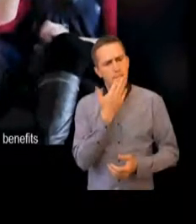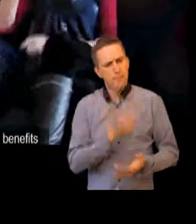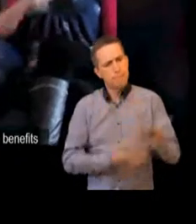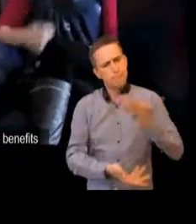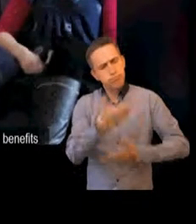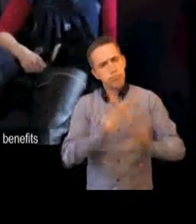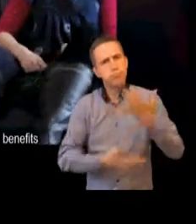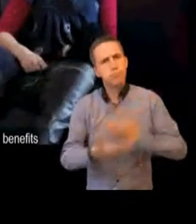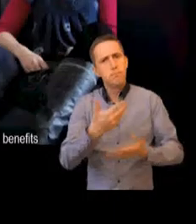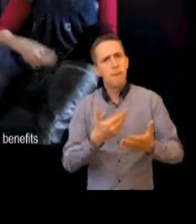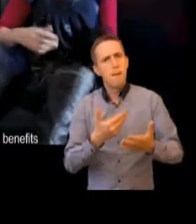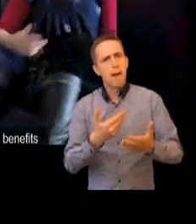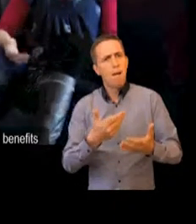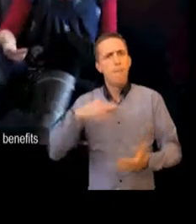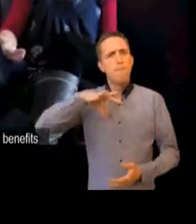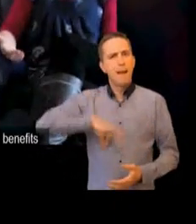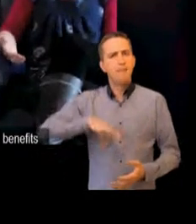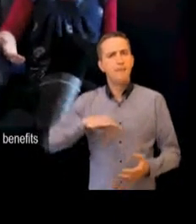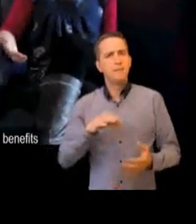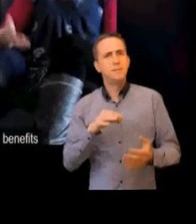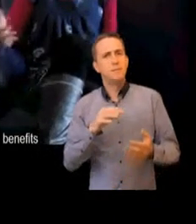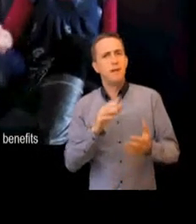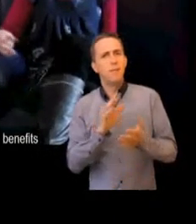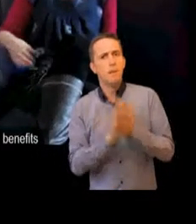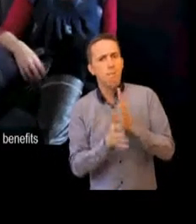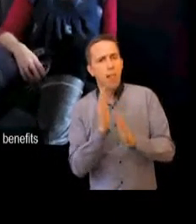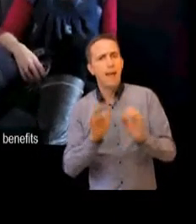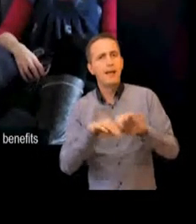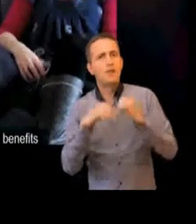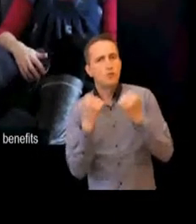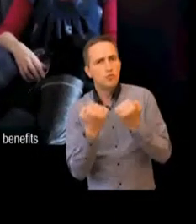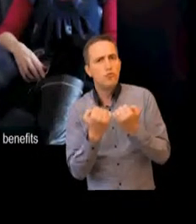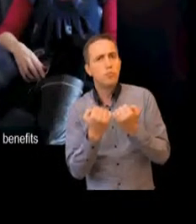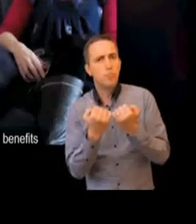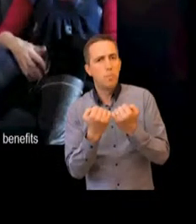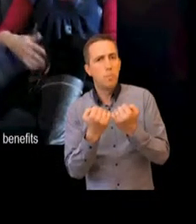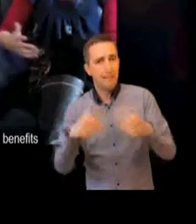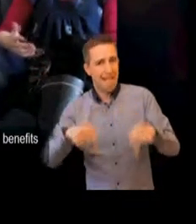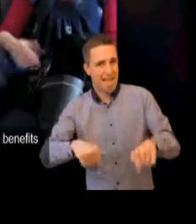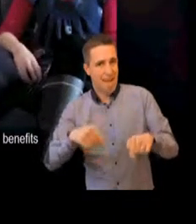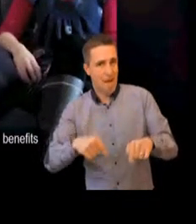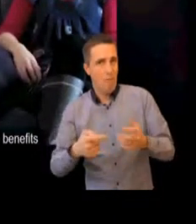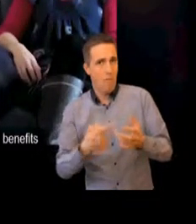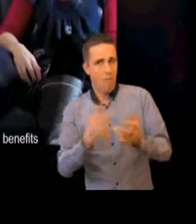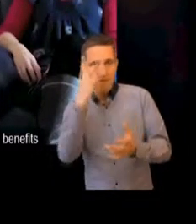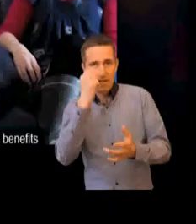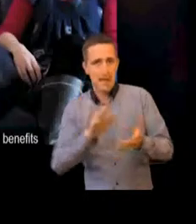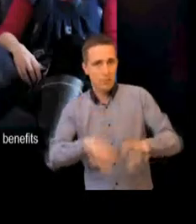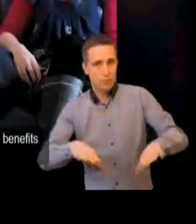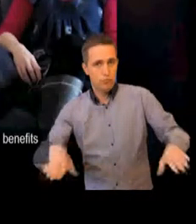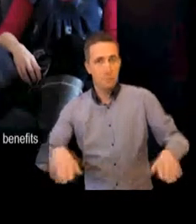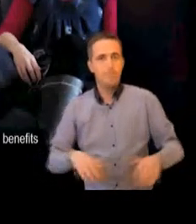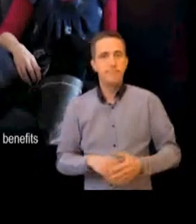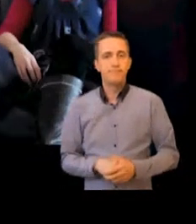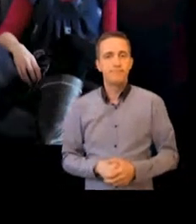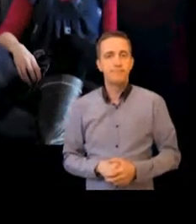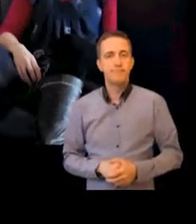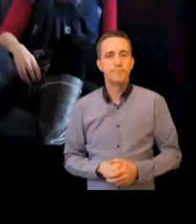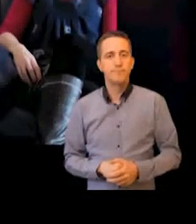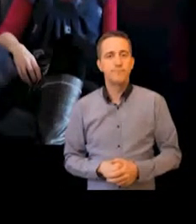the baby sensory class, and one of the things that she loved was a silver foil blanket. Mm-hmm. It's the noise and the texture of it.